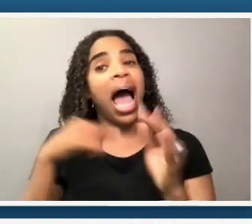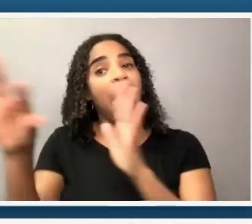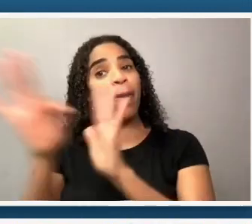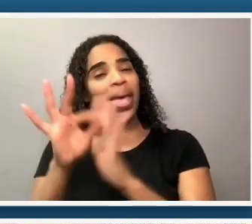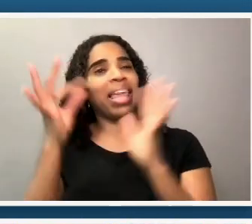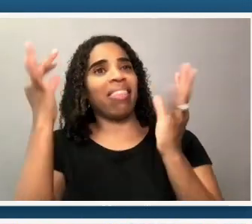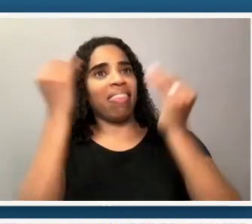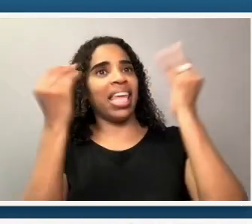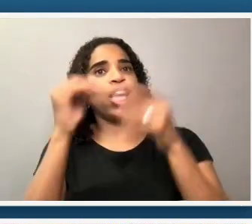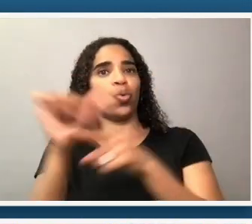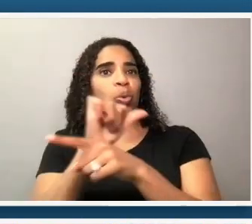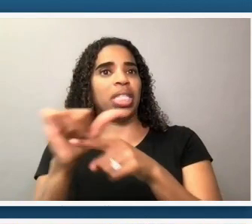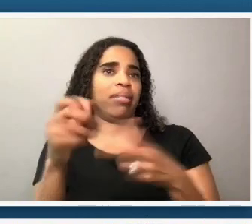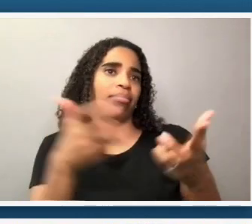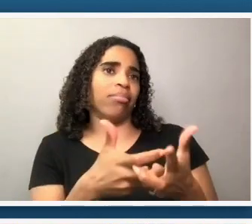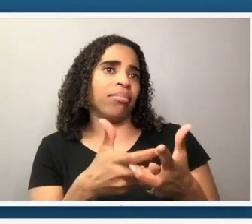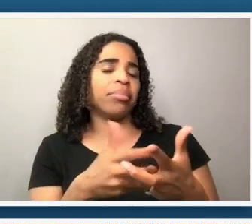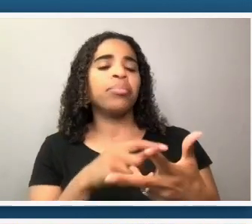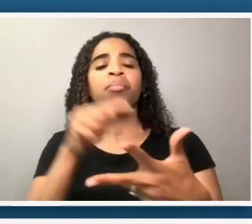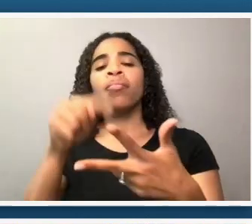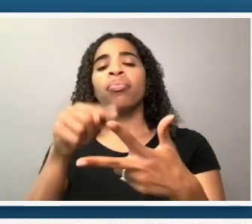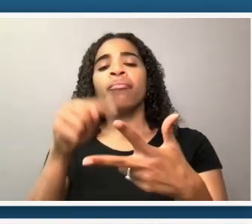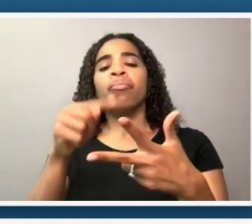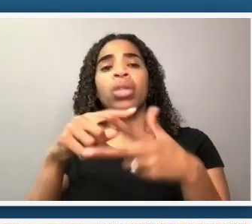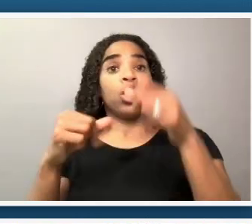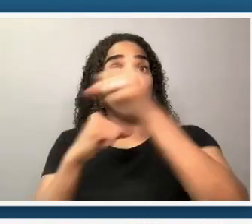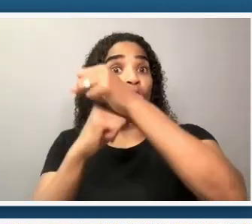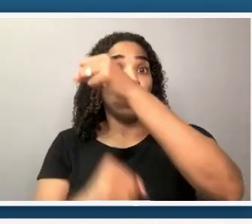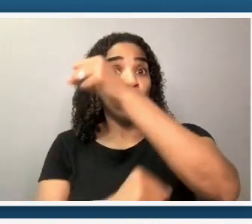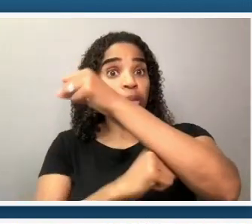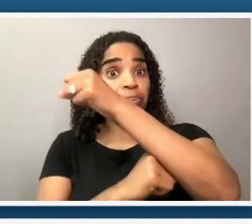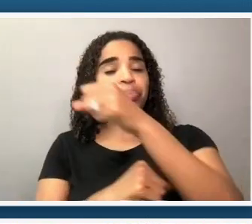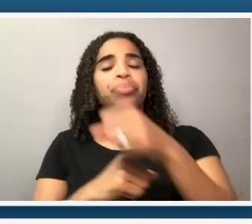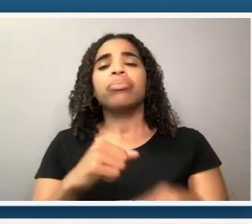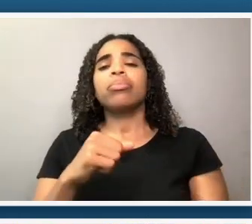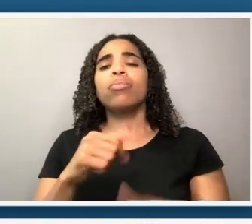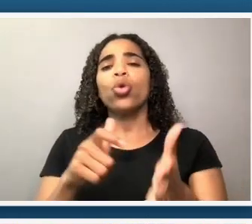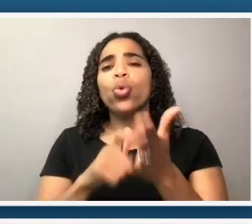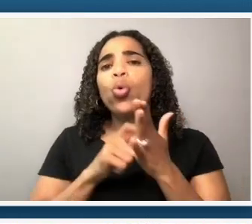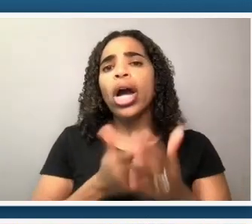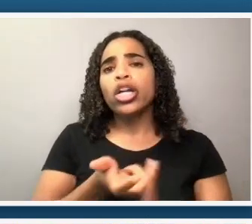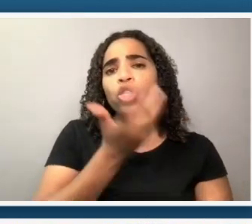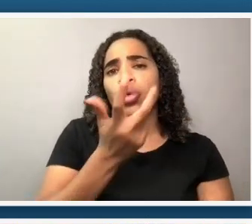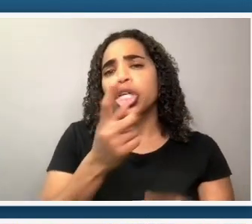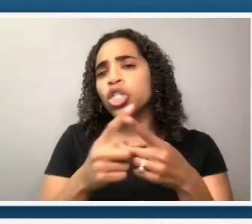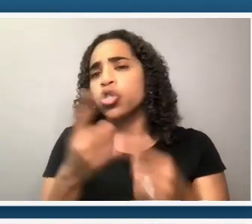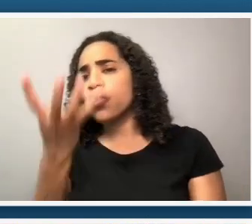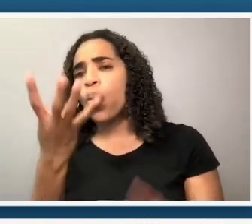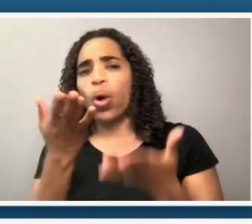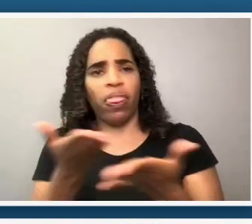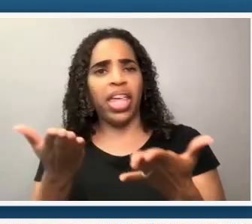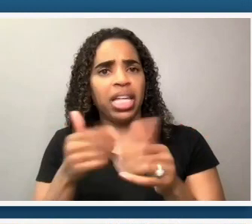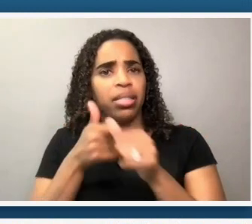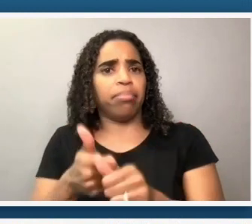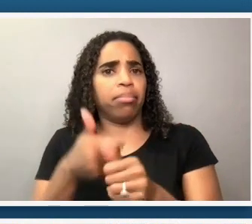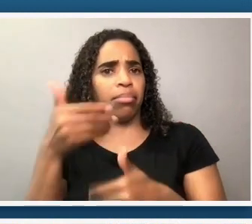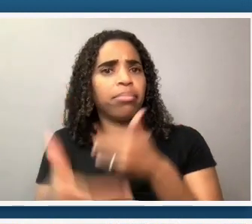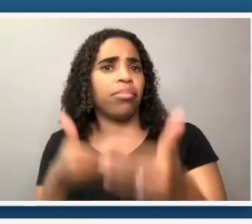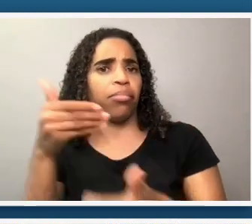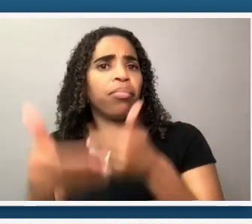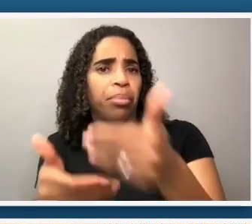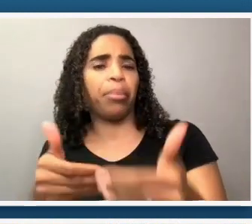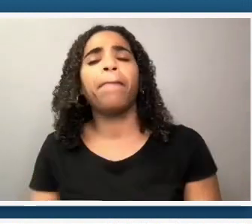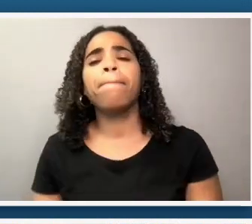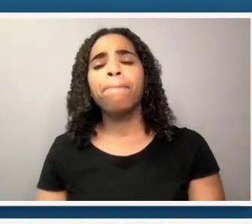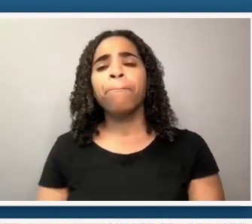job. Secondly, as a structure, there's 3 to 4 steps in each routine, and it follows a progression or scaffolding, if you